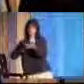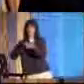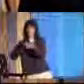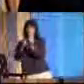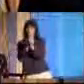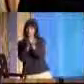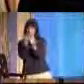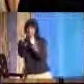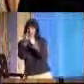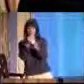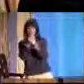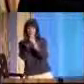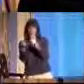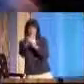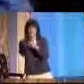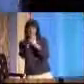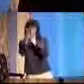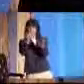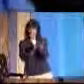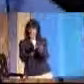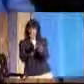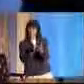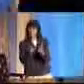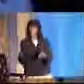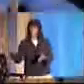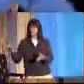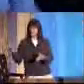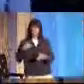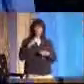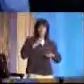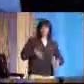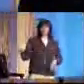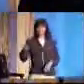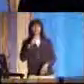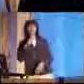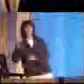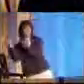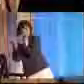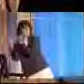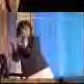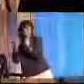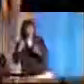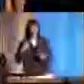you know all of that stuff that's going on in there? Bring it out. Say something. Say something.